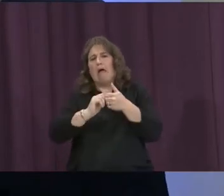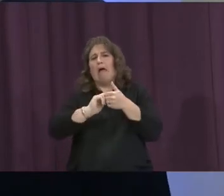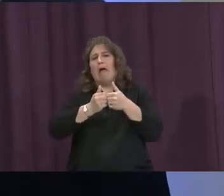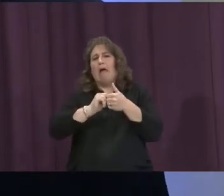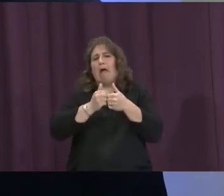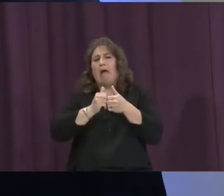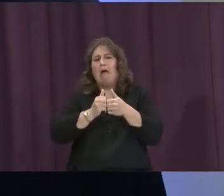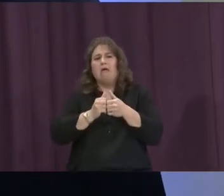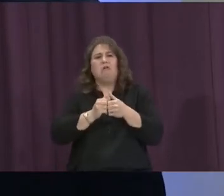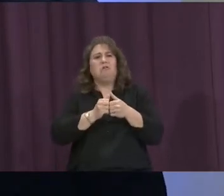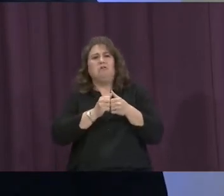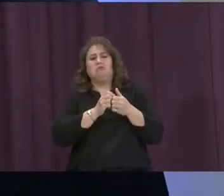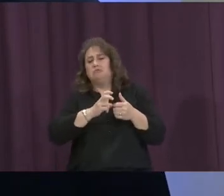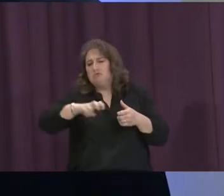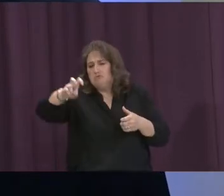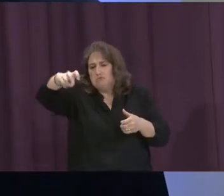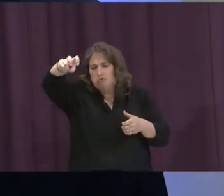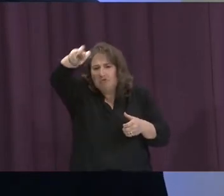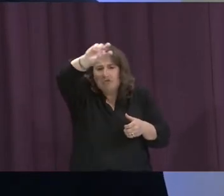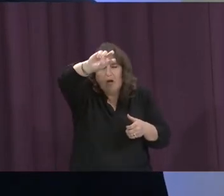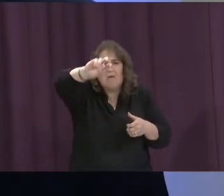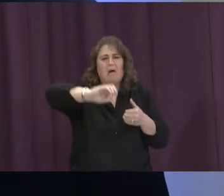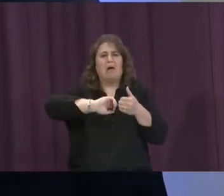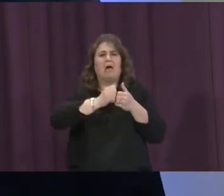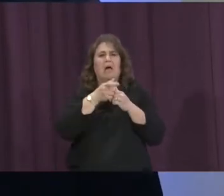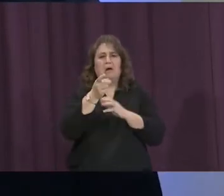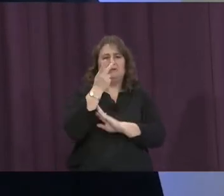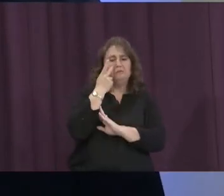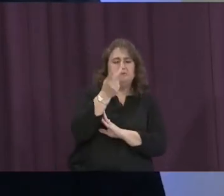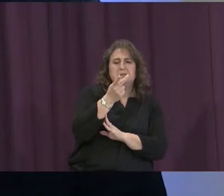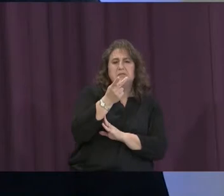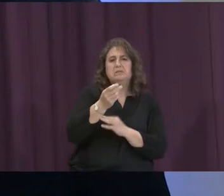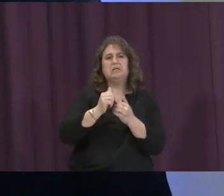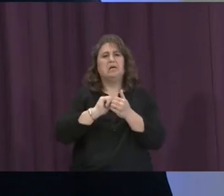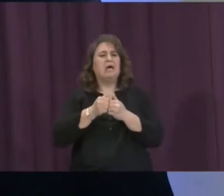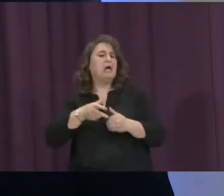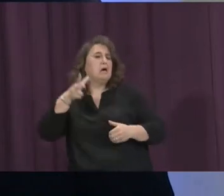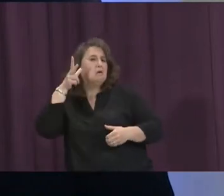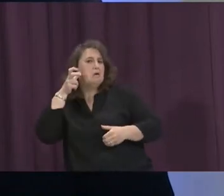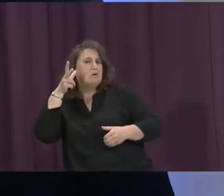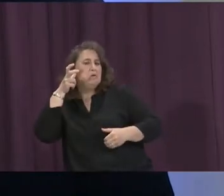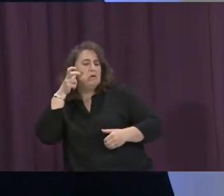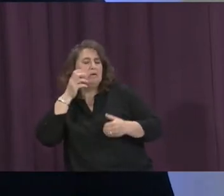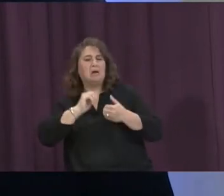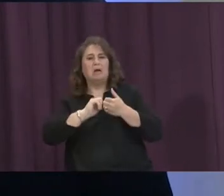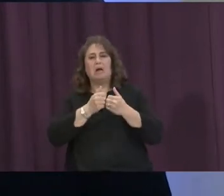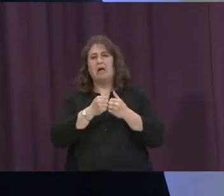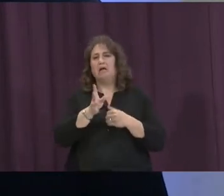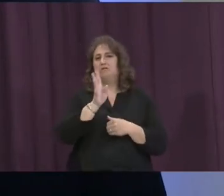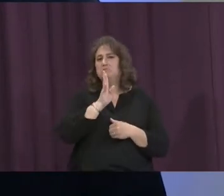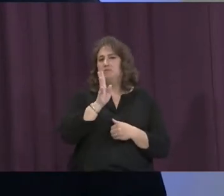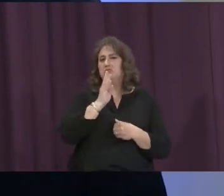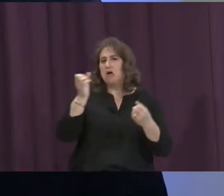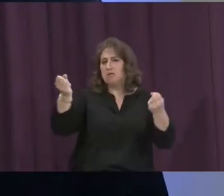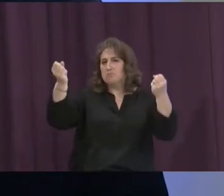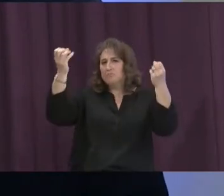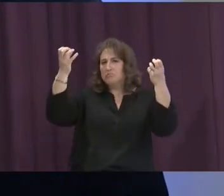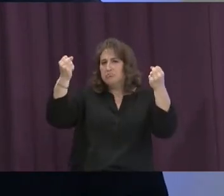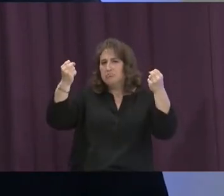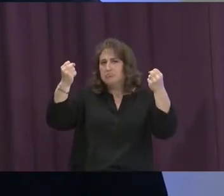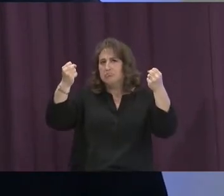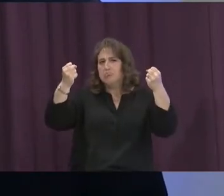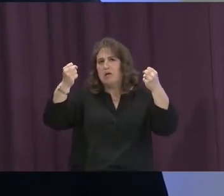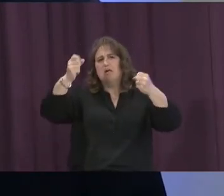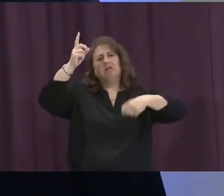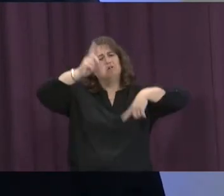see things in different ways. We hear things in different ways. We talk in different ways. So, when I think about that, that, that's huge.